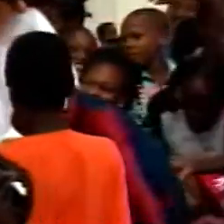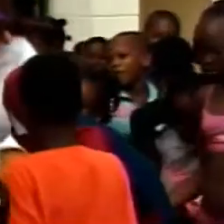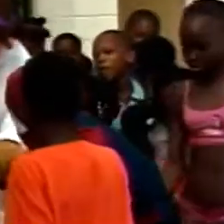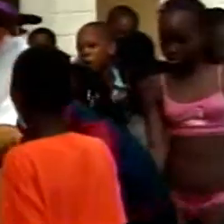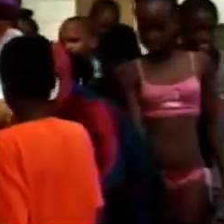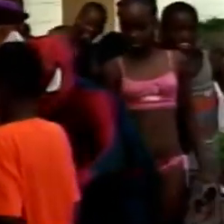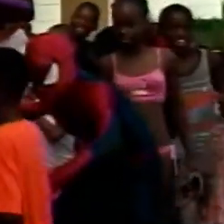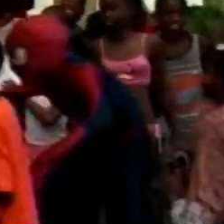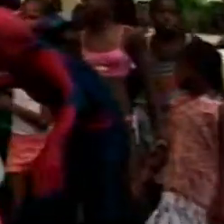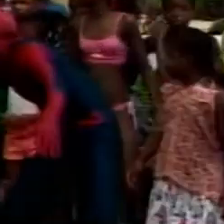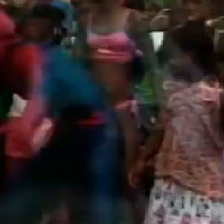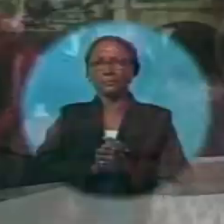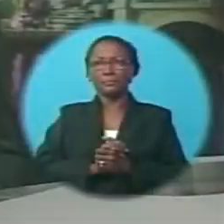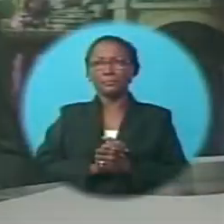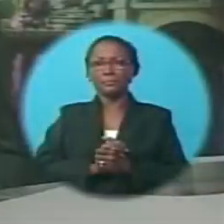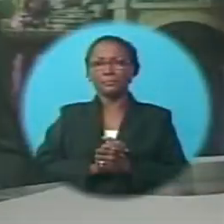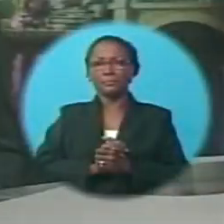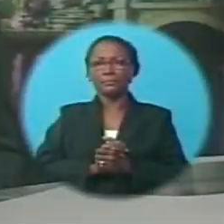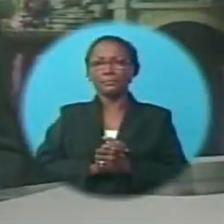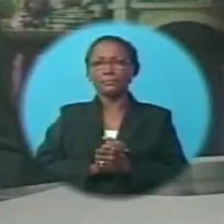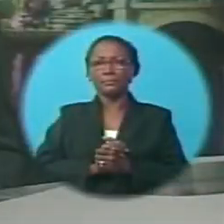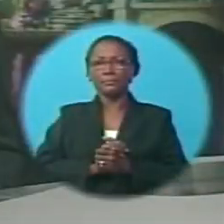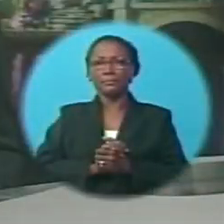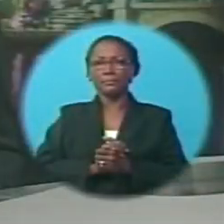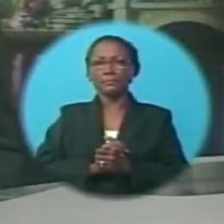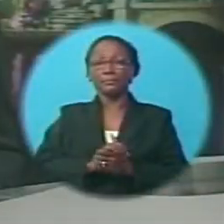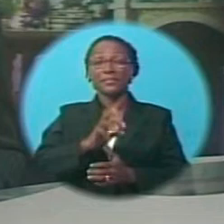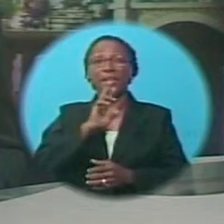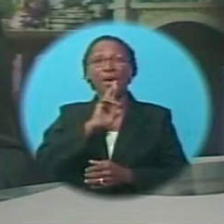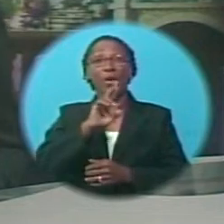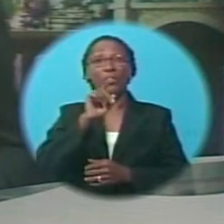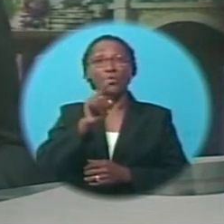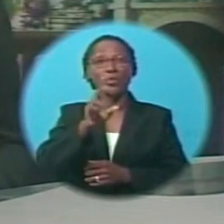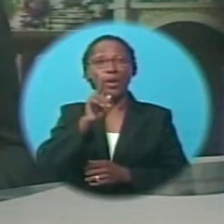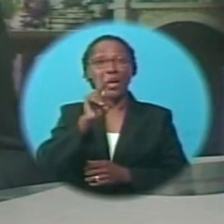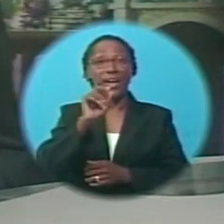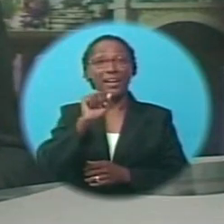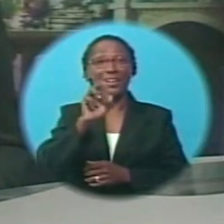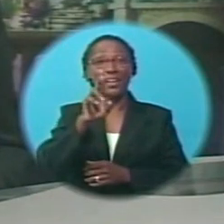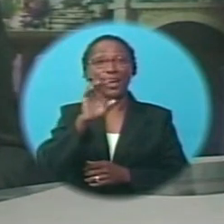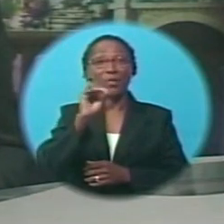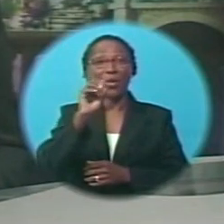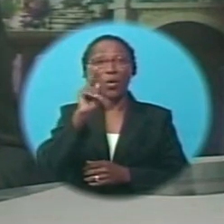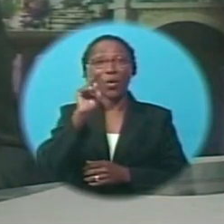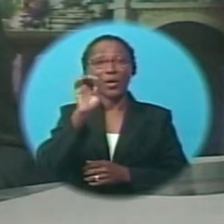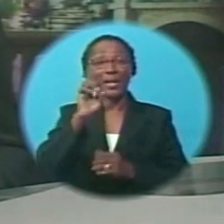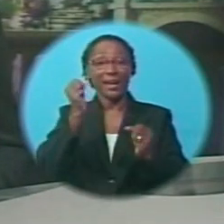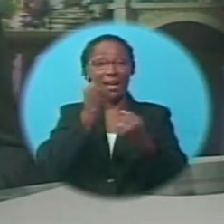remains available. Are you a karaoke lover?